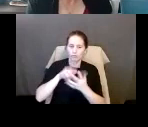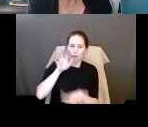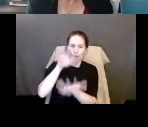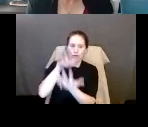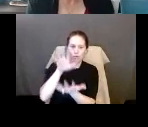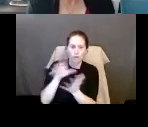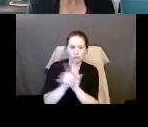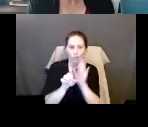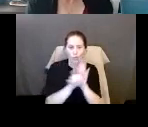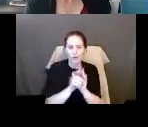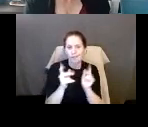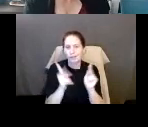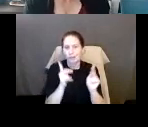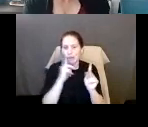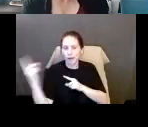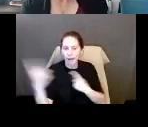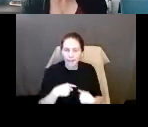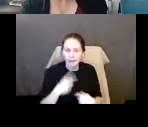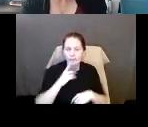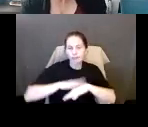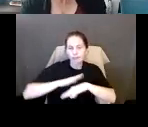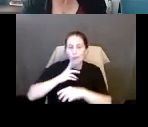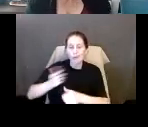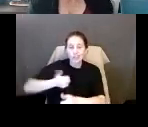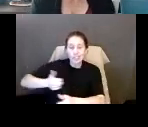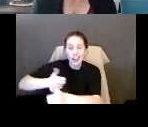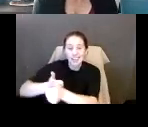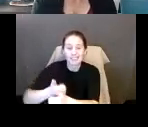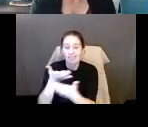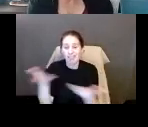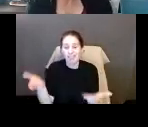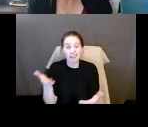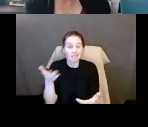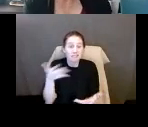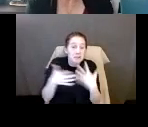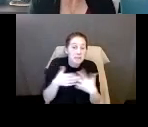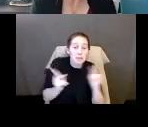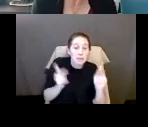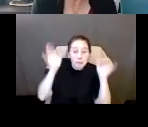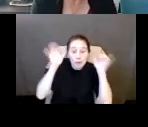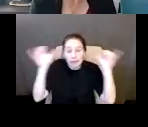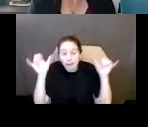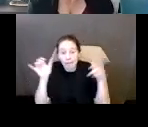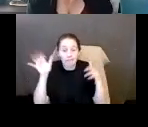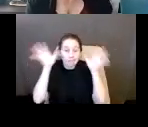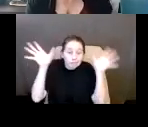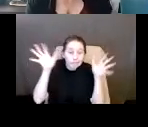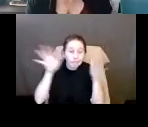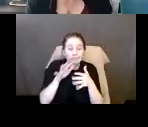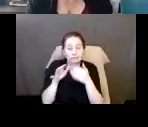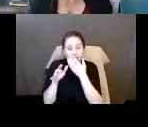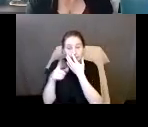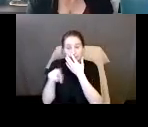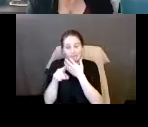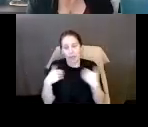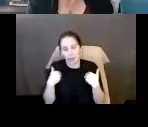anyone of oncoming people, of chasing things that move in the desert, whether it's people or gazelle or other types of animals. And they